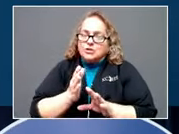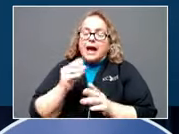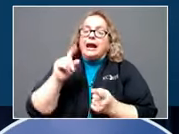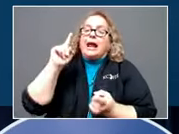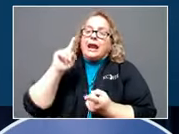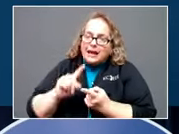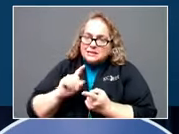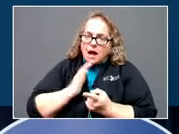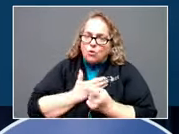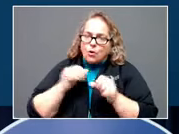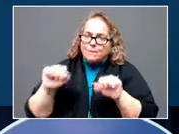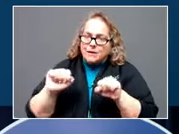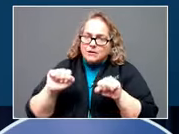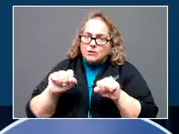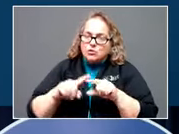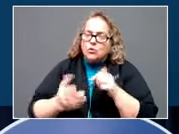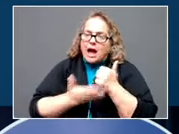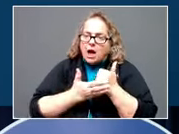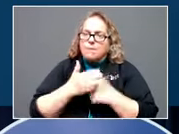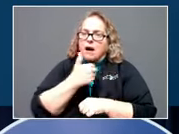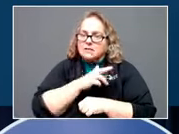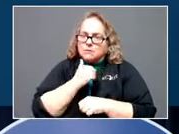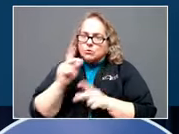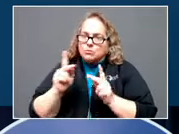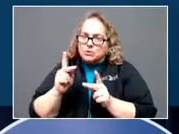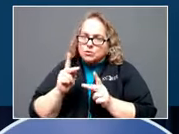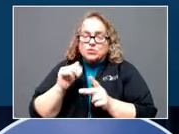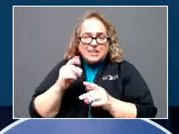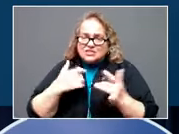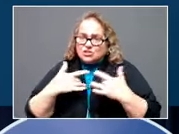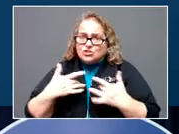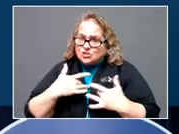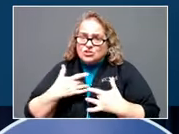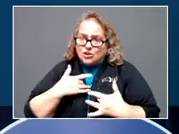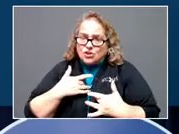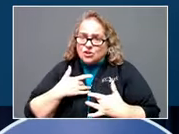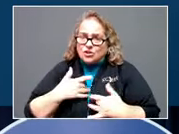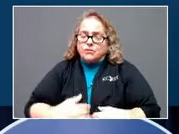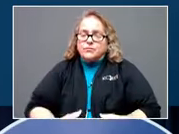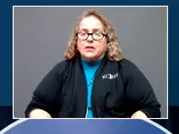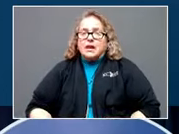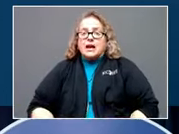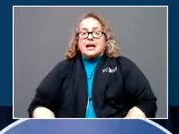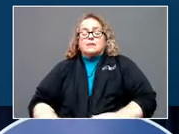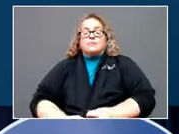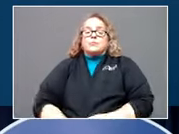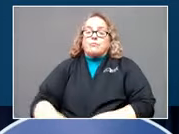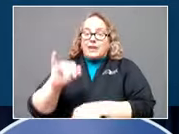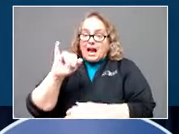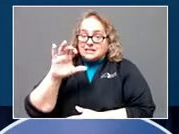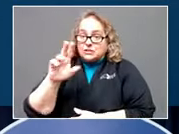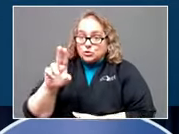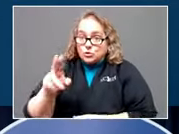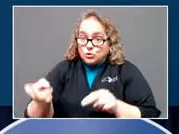have. All of that is of concern. ICUs going up. Again, this will trail hospitalizations,